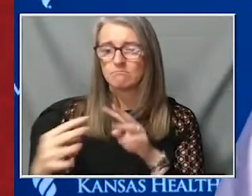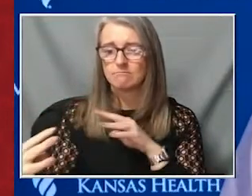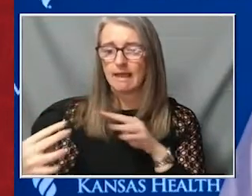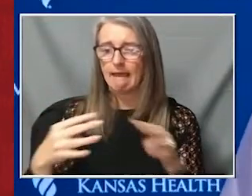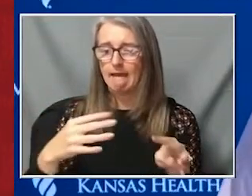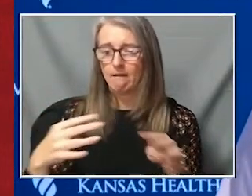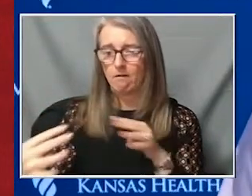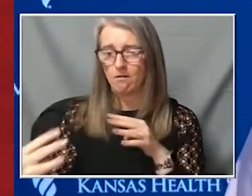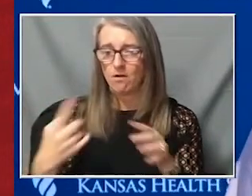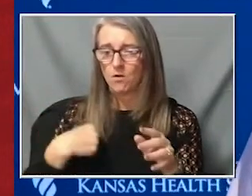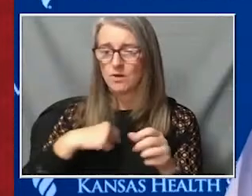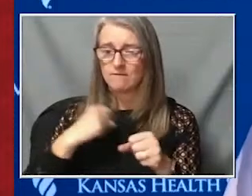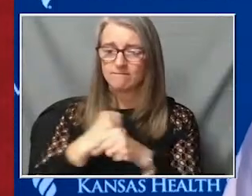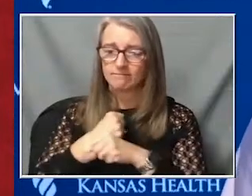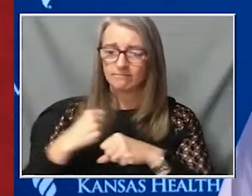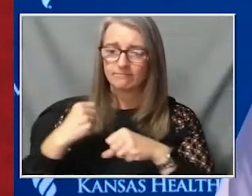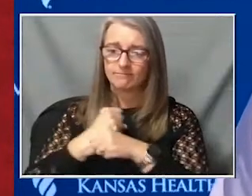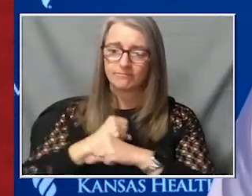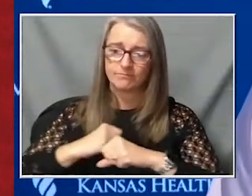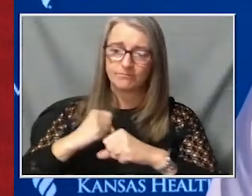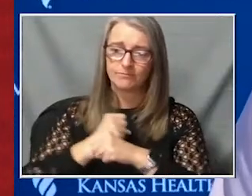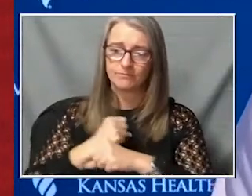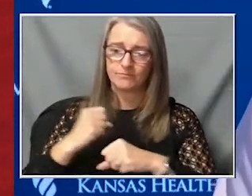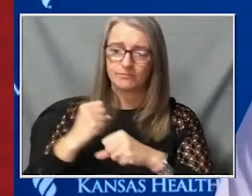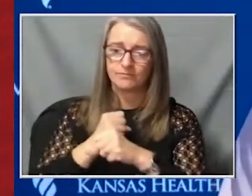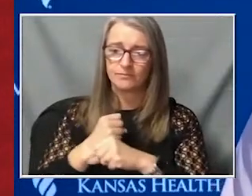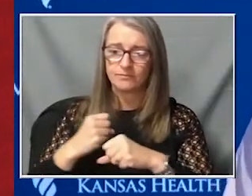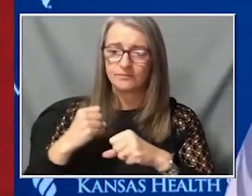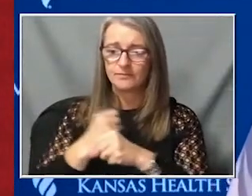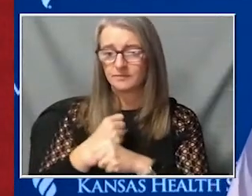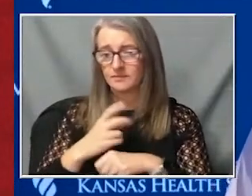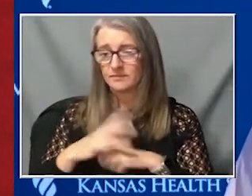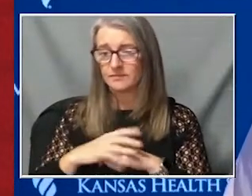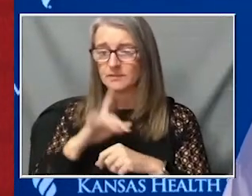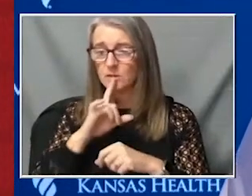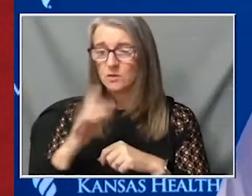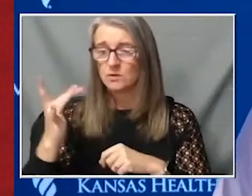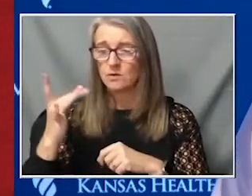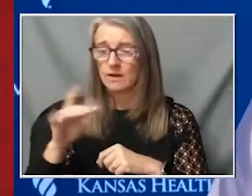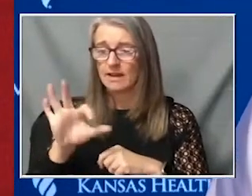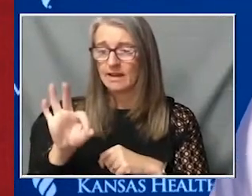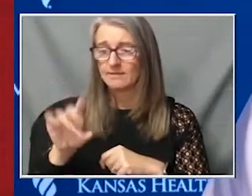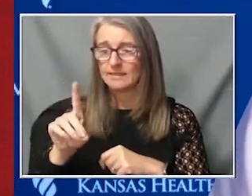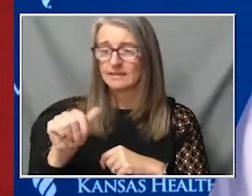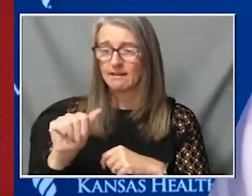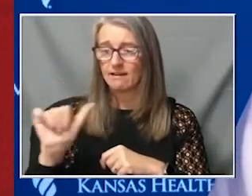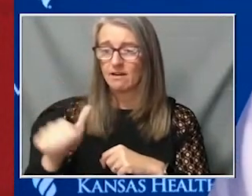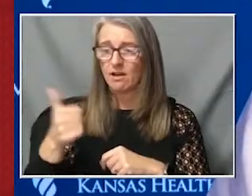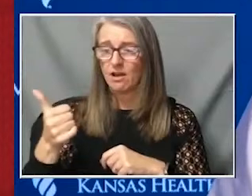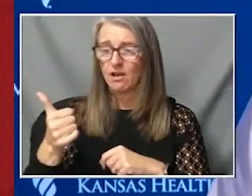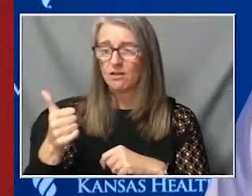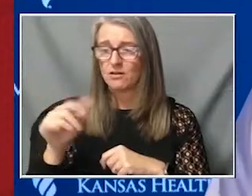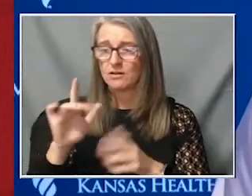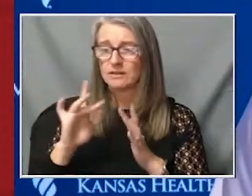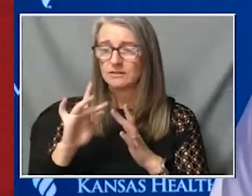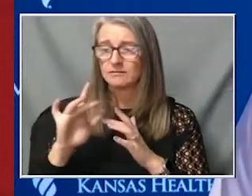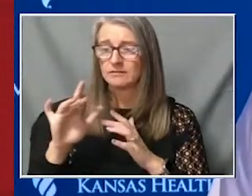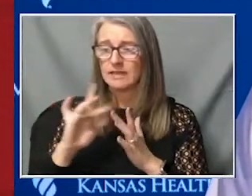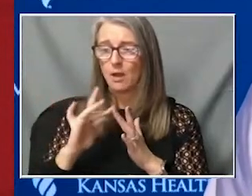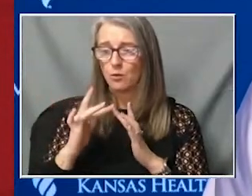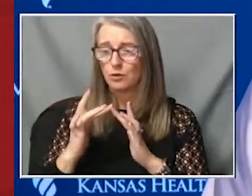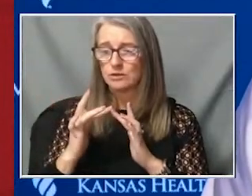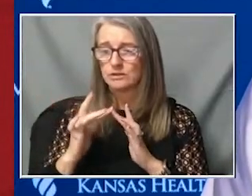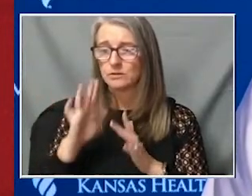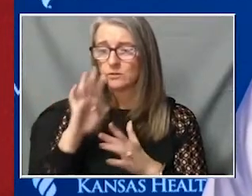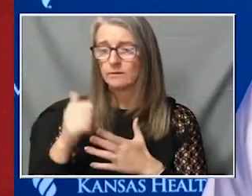are fighting against the microbes around us. And that's why the FDA and other surveillance networks that we have to